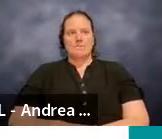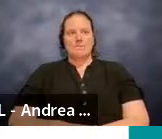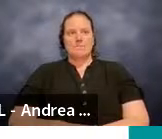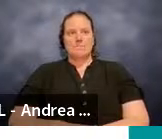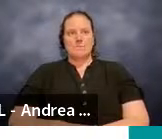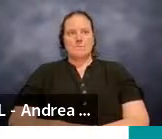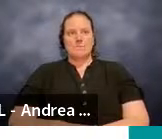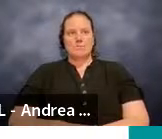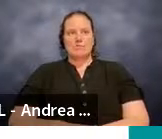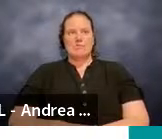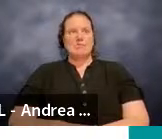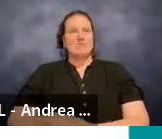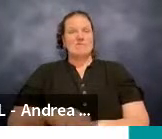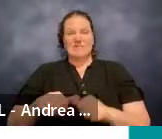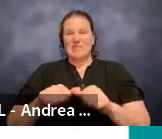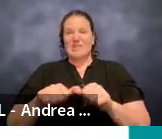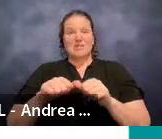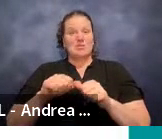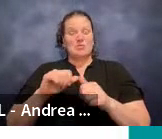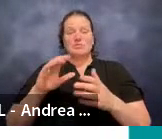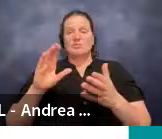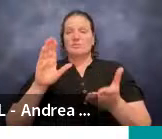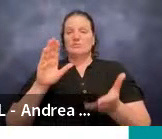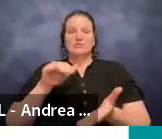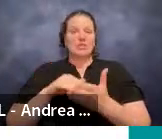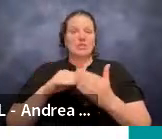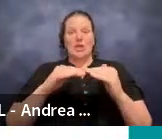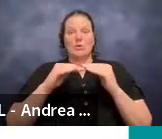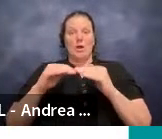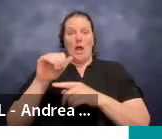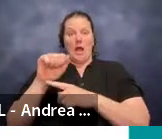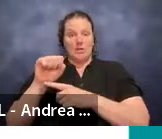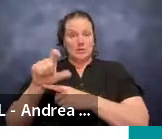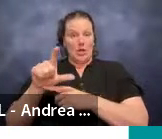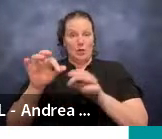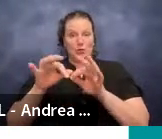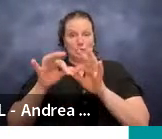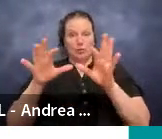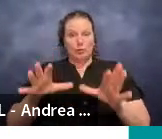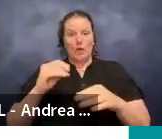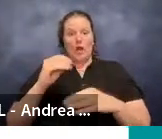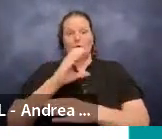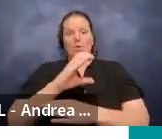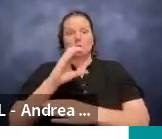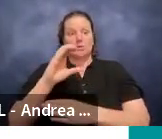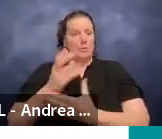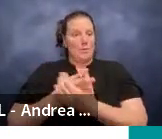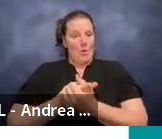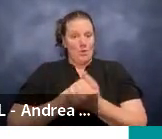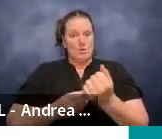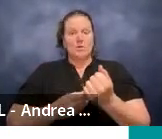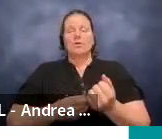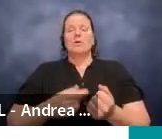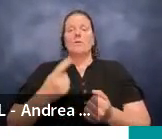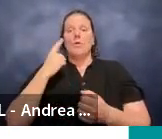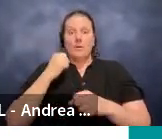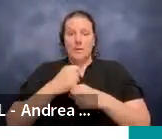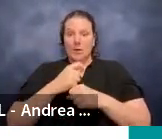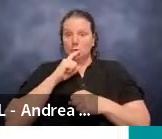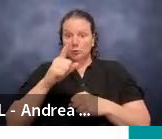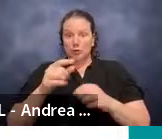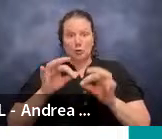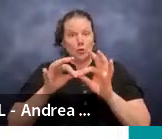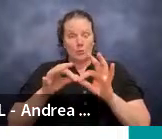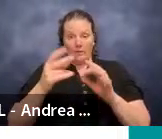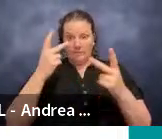In an effort to continue to center equity, there is an ASL interpreter in addition to closed captioning. To make sure the interpreter is